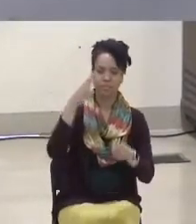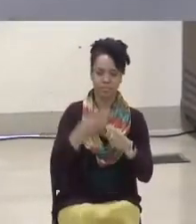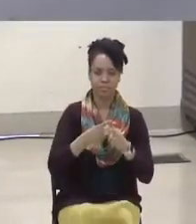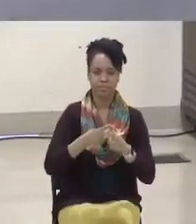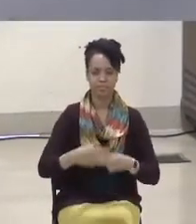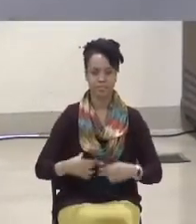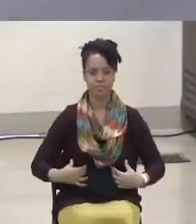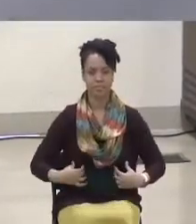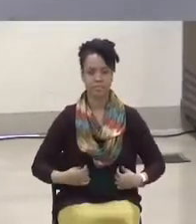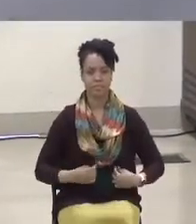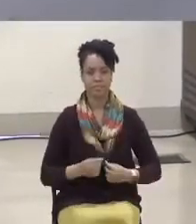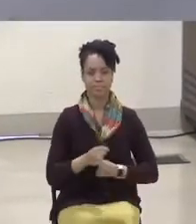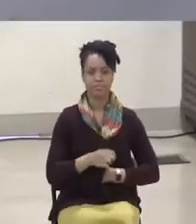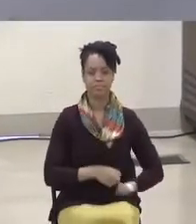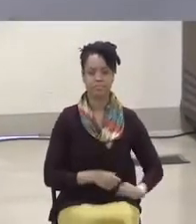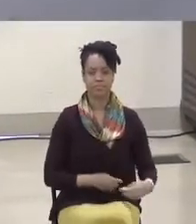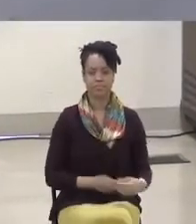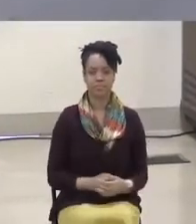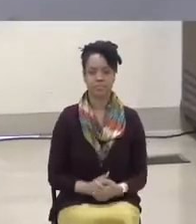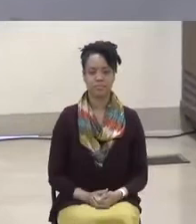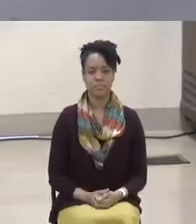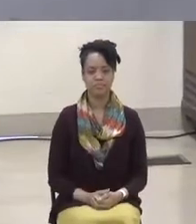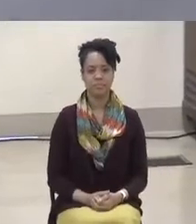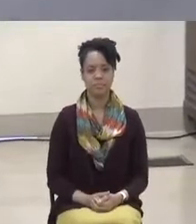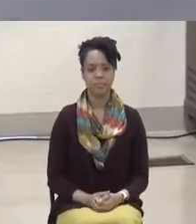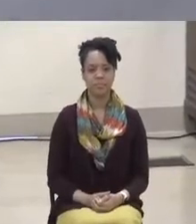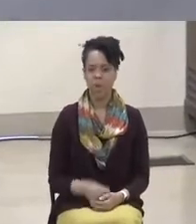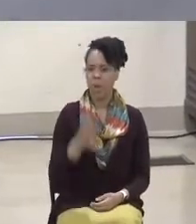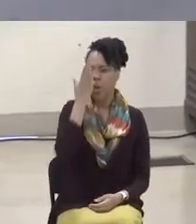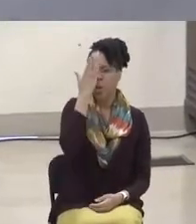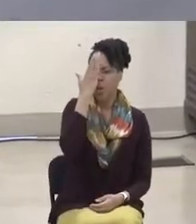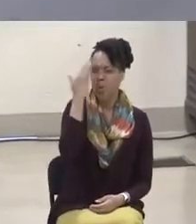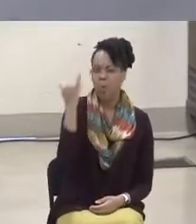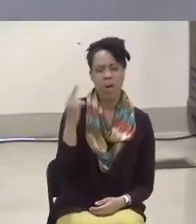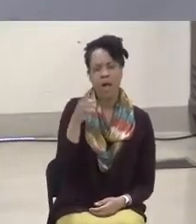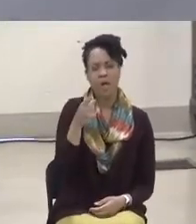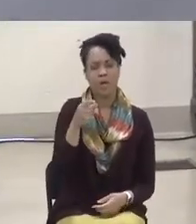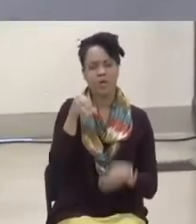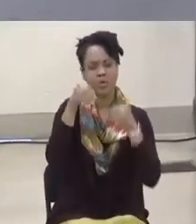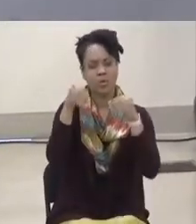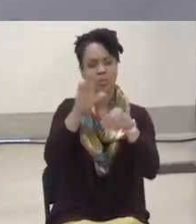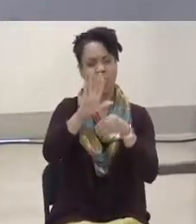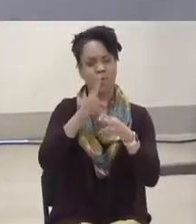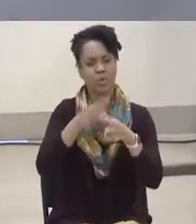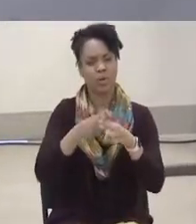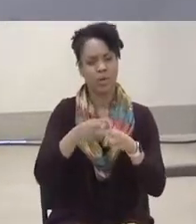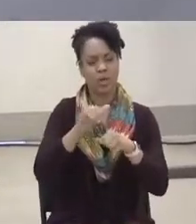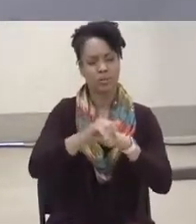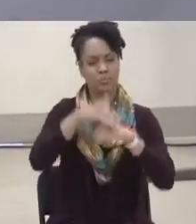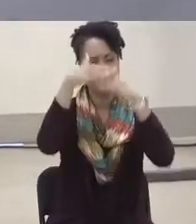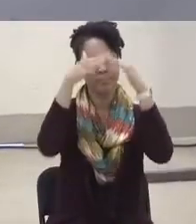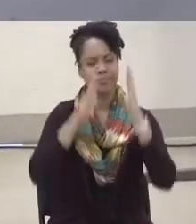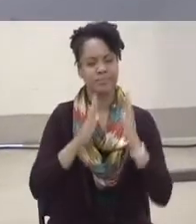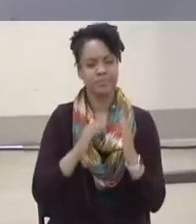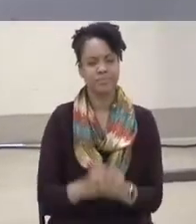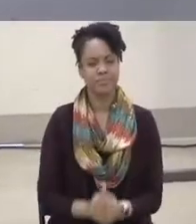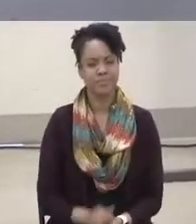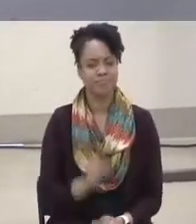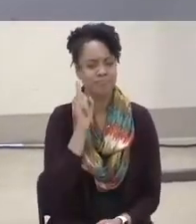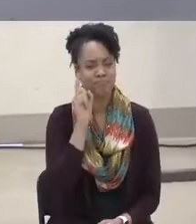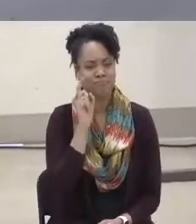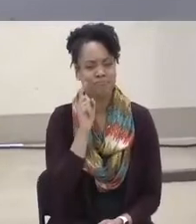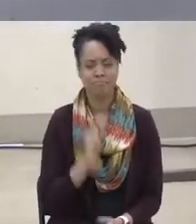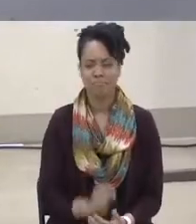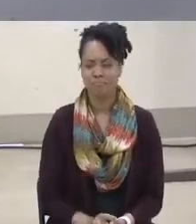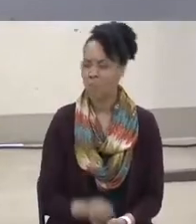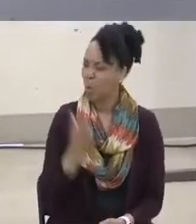Dios quería una casa para su nombre. And why do you put your name on a house? ¿Y por qué tú pones tu nombre en una